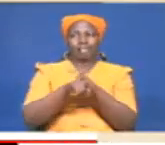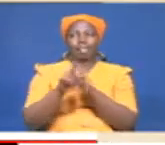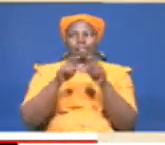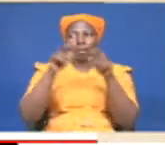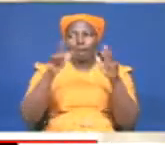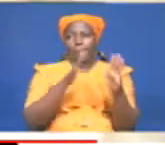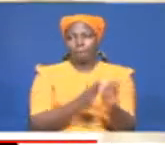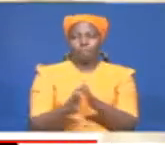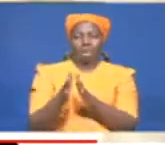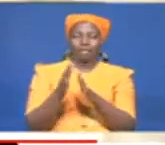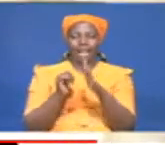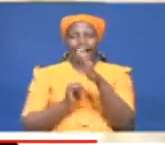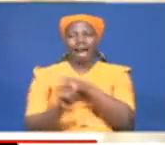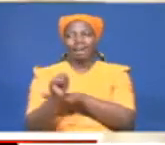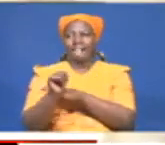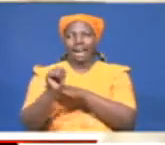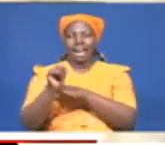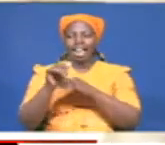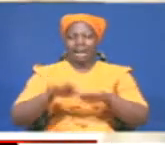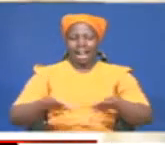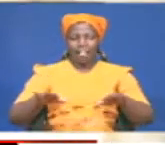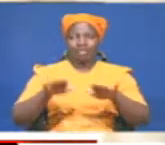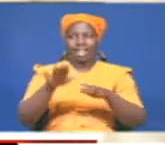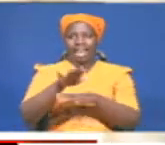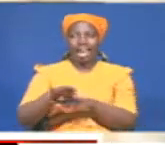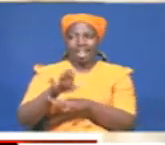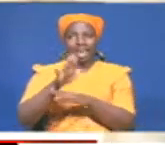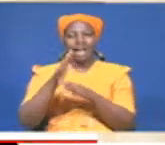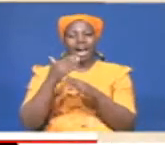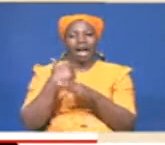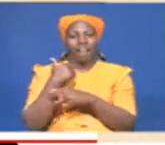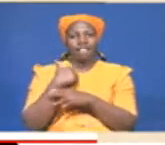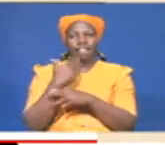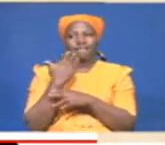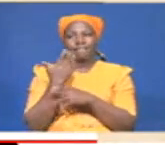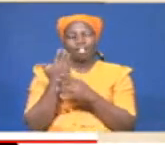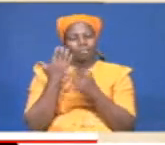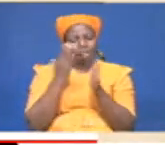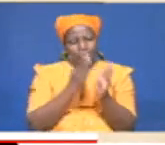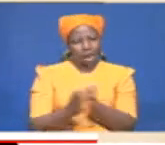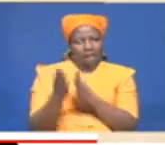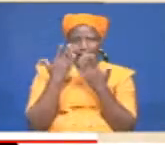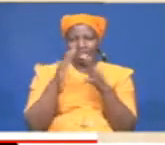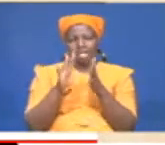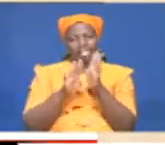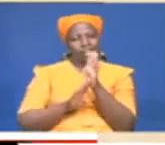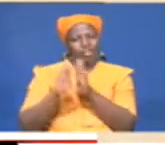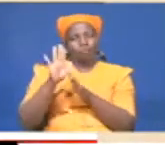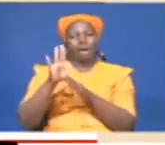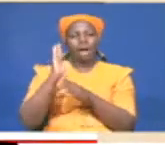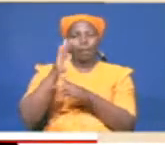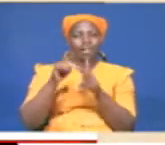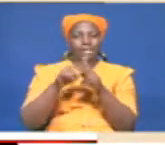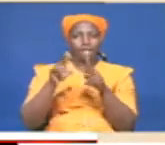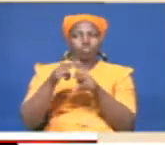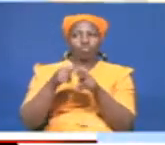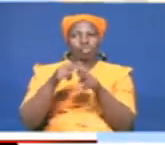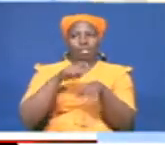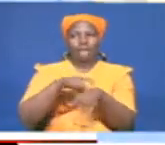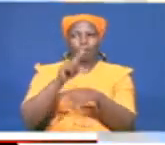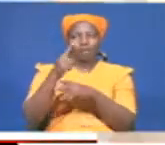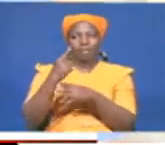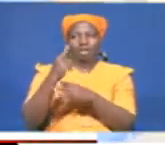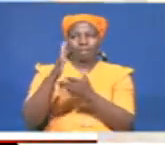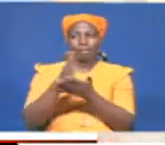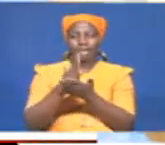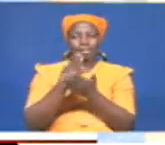already been set up and its development will commence as soon as the first phase is commissioned in March next year.